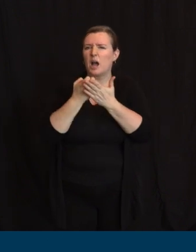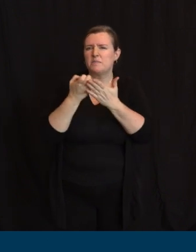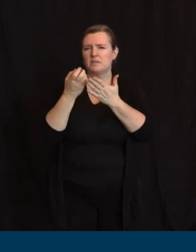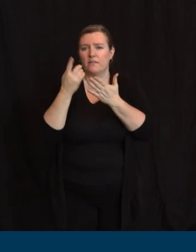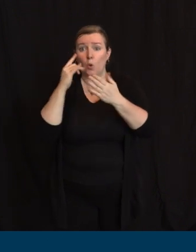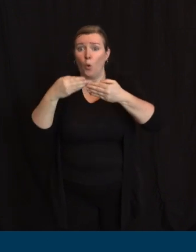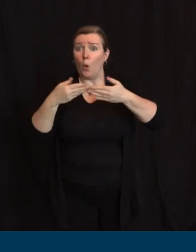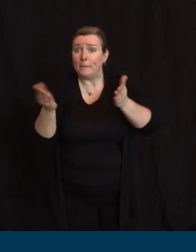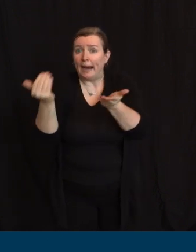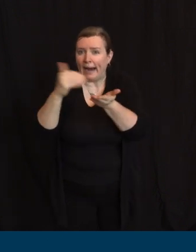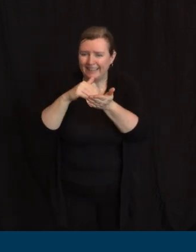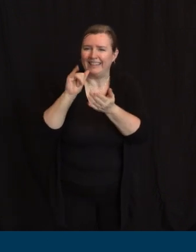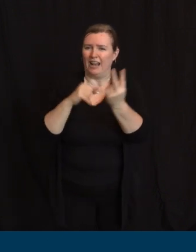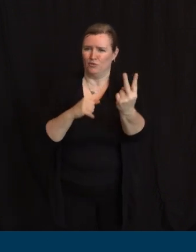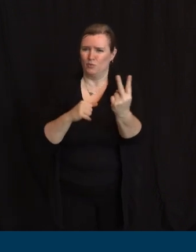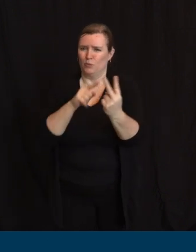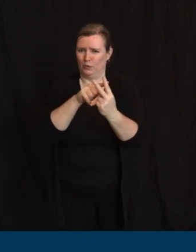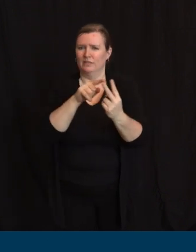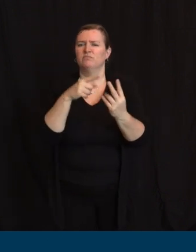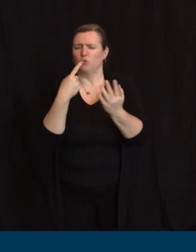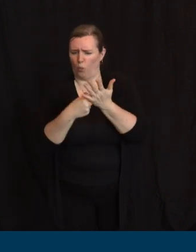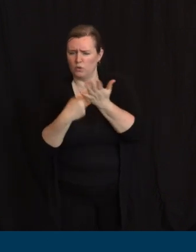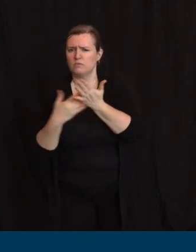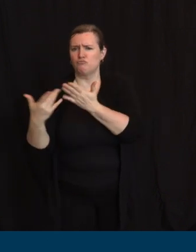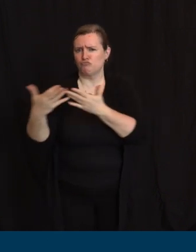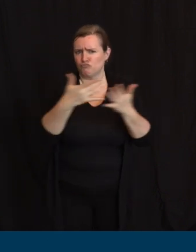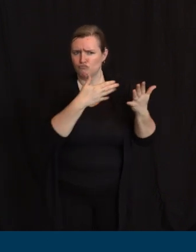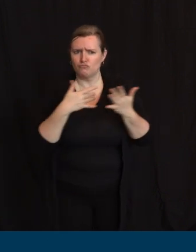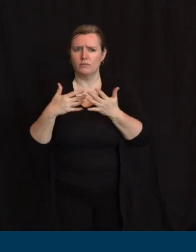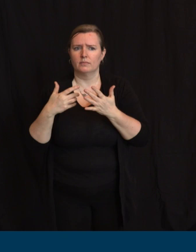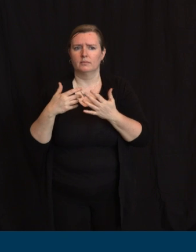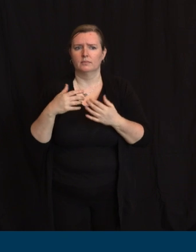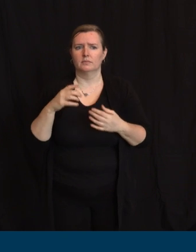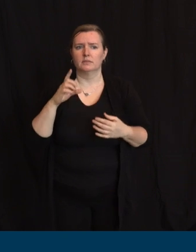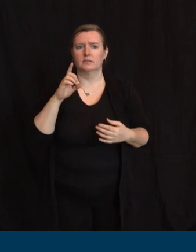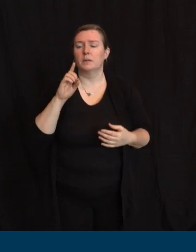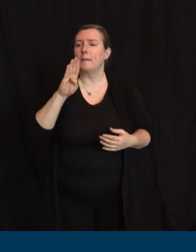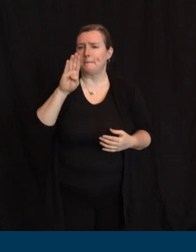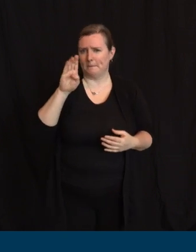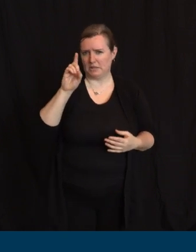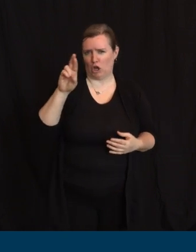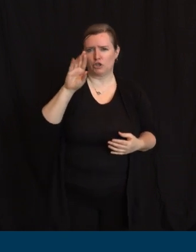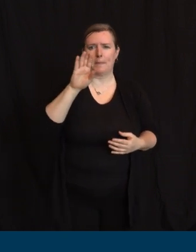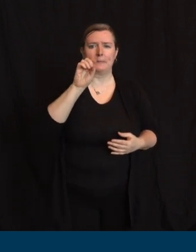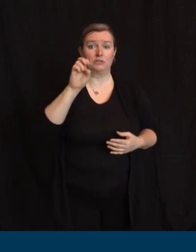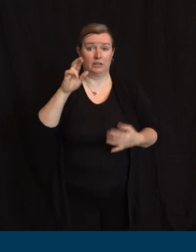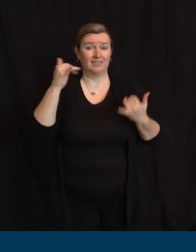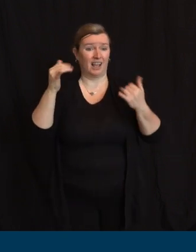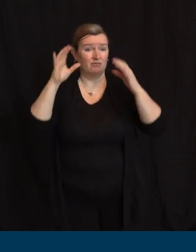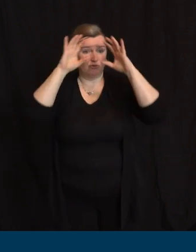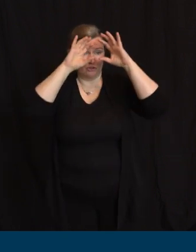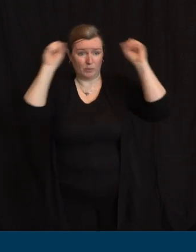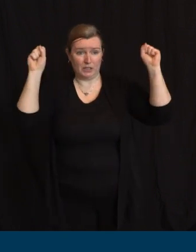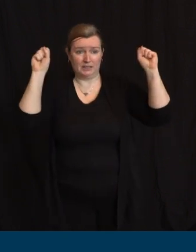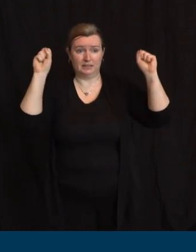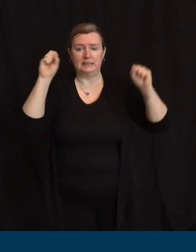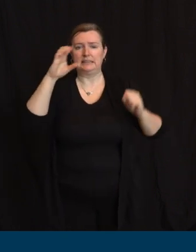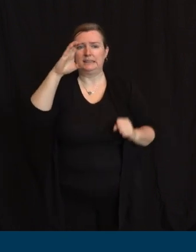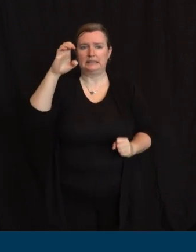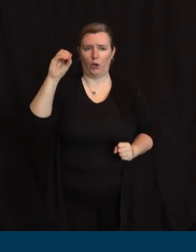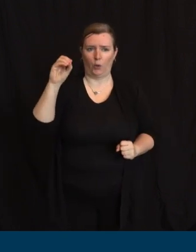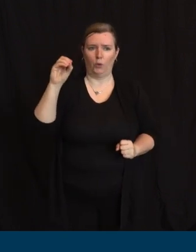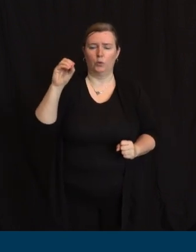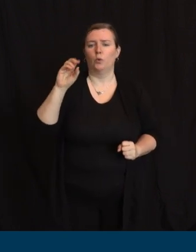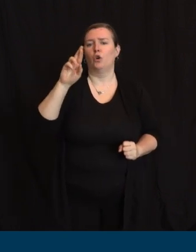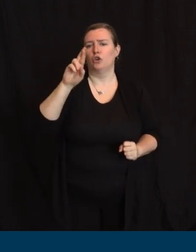economies. Dr. Besser, on the left, currently serves as the president and CEO of the Robert Wood Johnson Foundation and